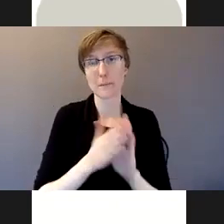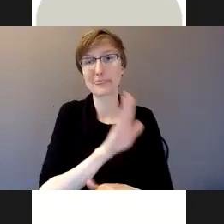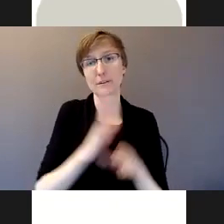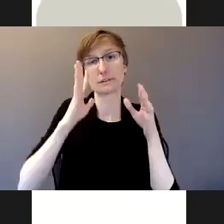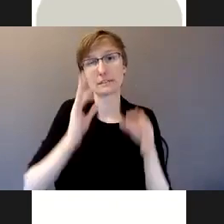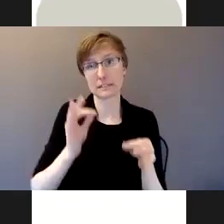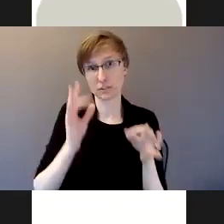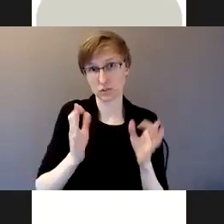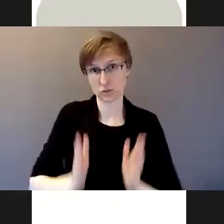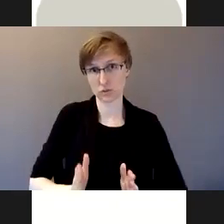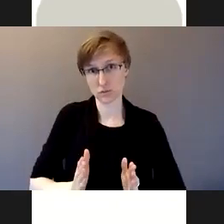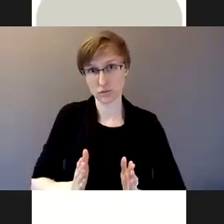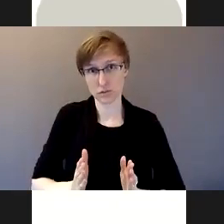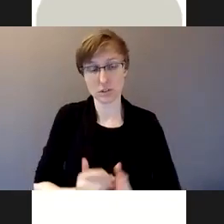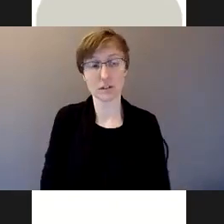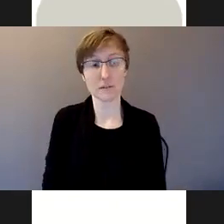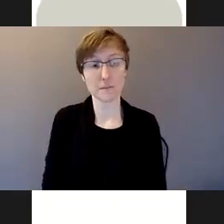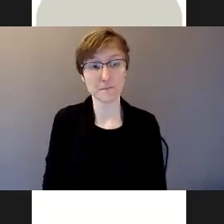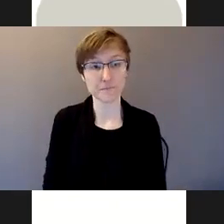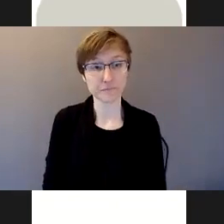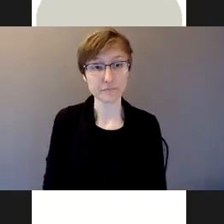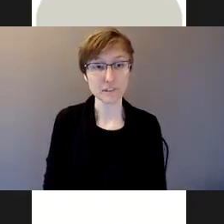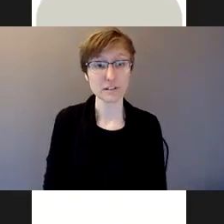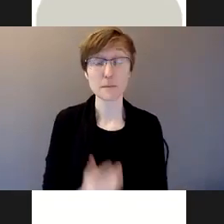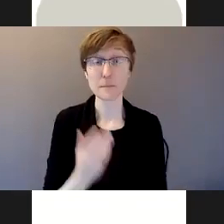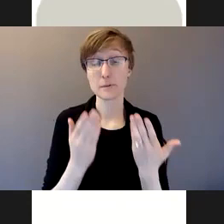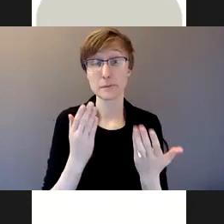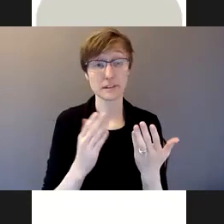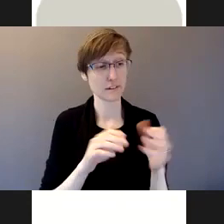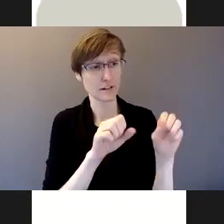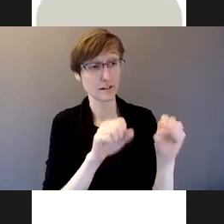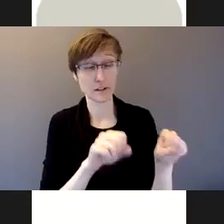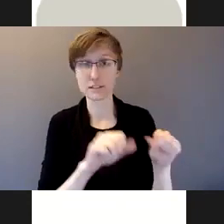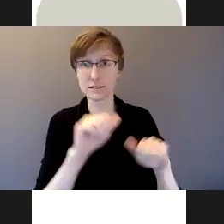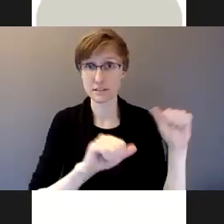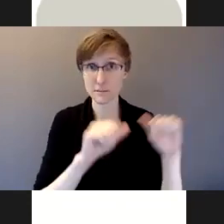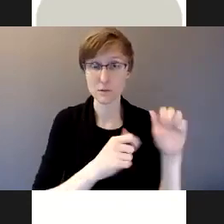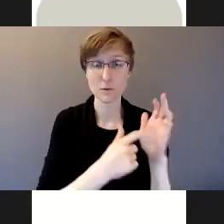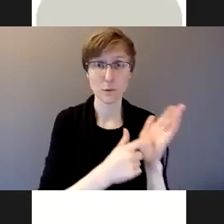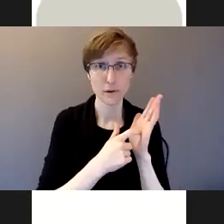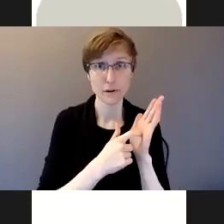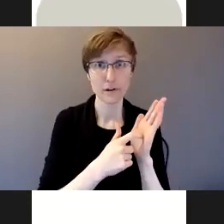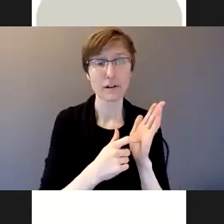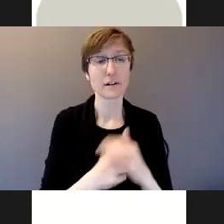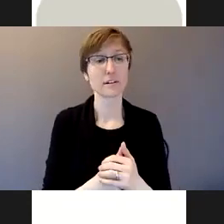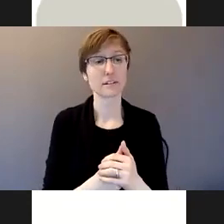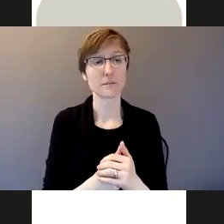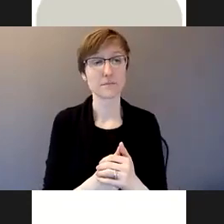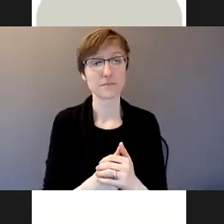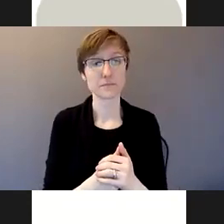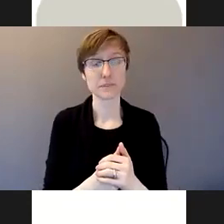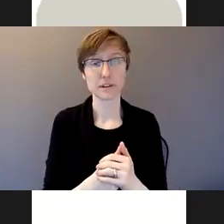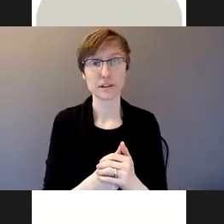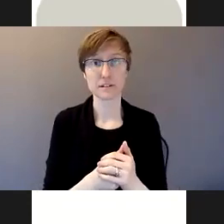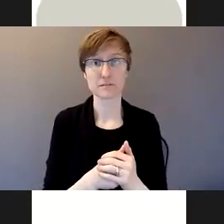And sometimes a capacity assessment may be required or may be done by through the investigation